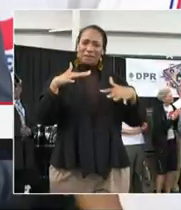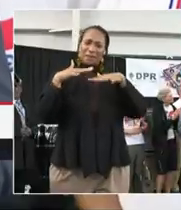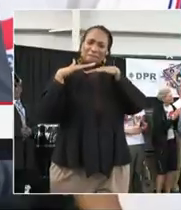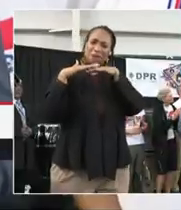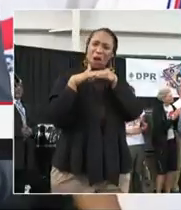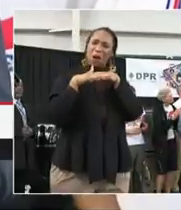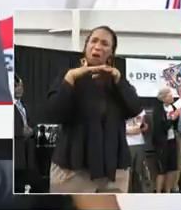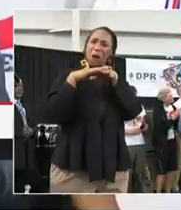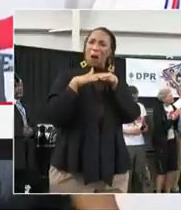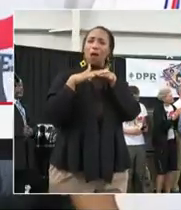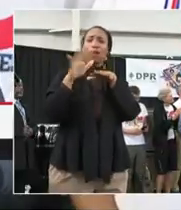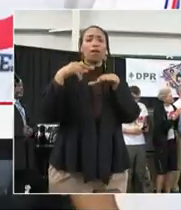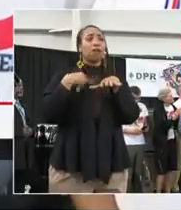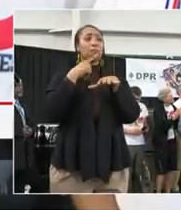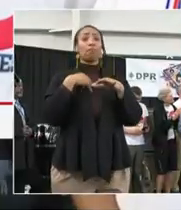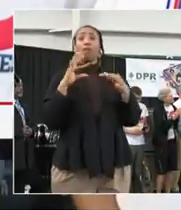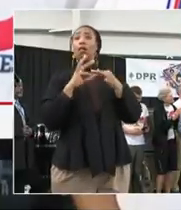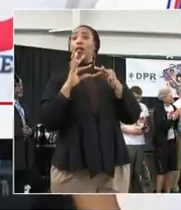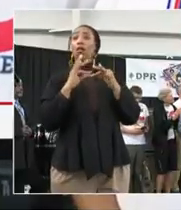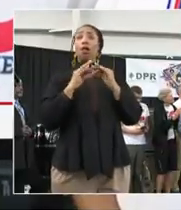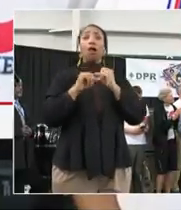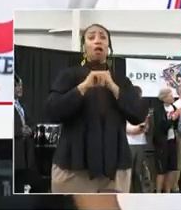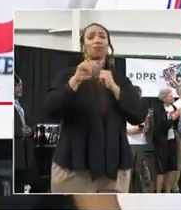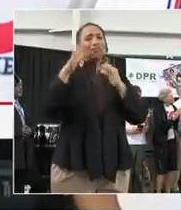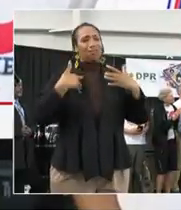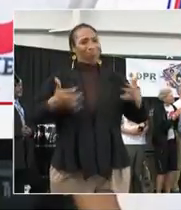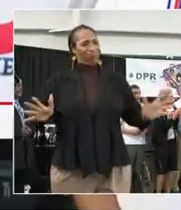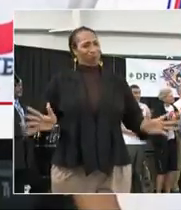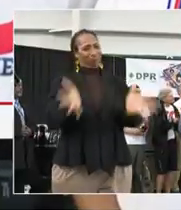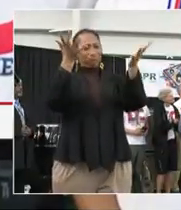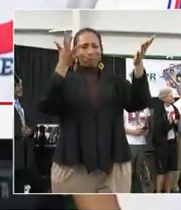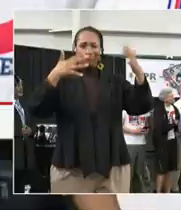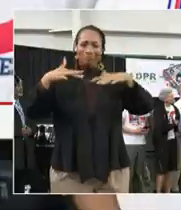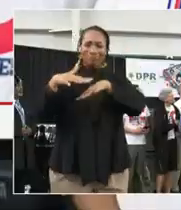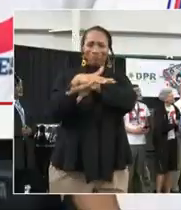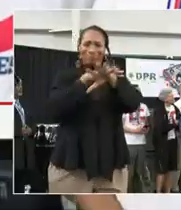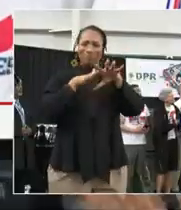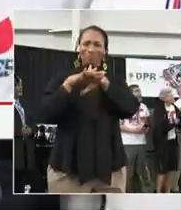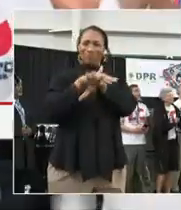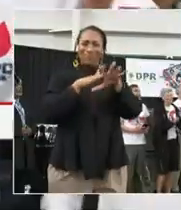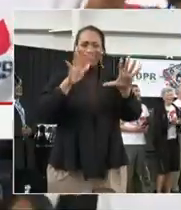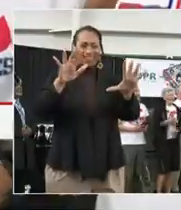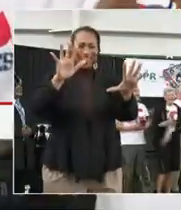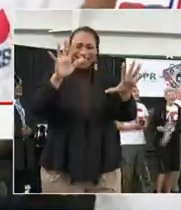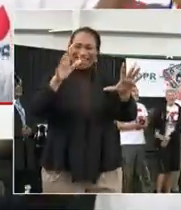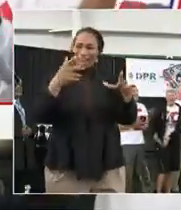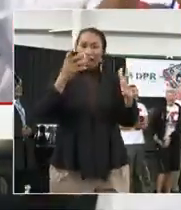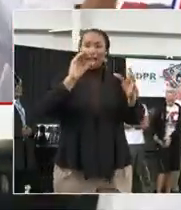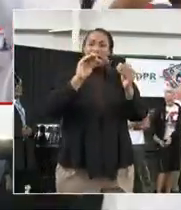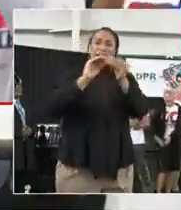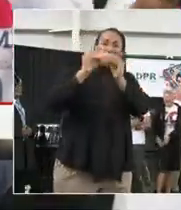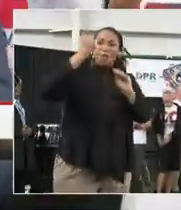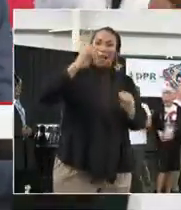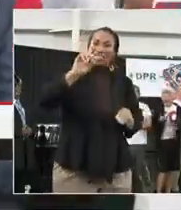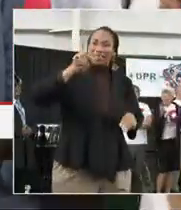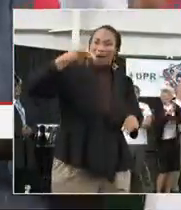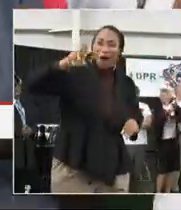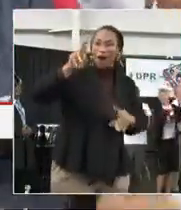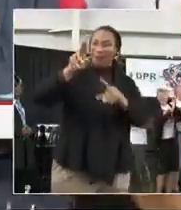you, we were just named the #1 park system in the United States of America.